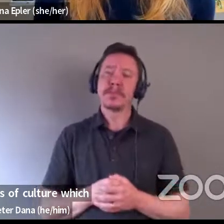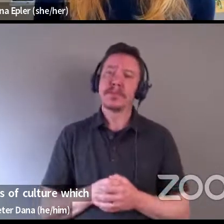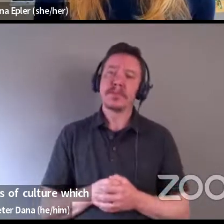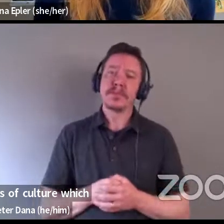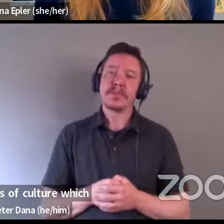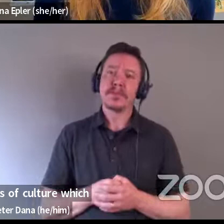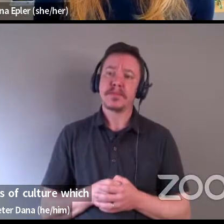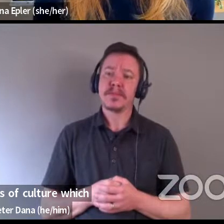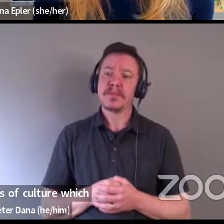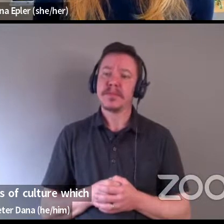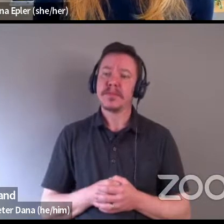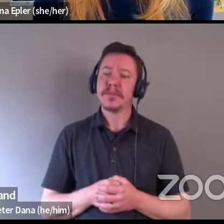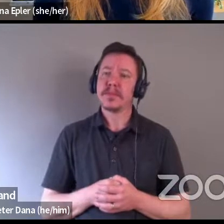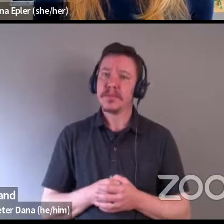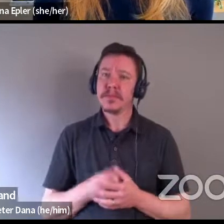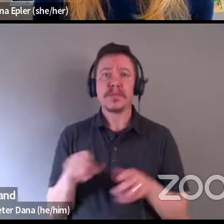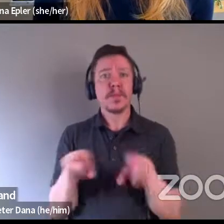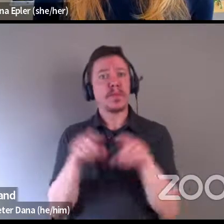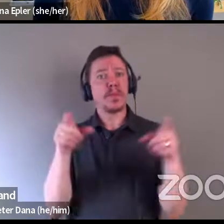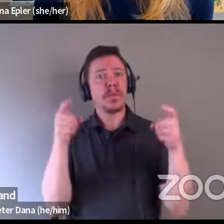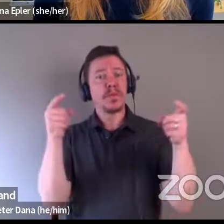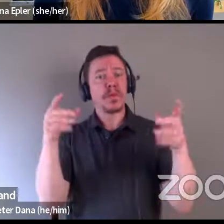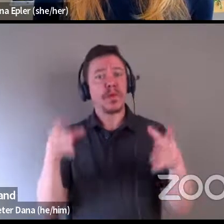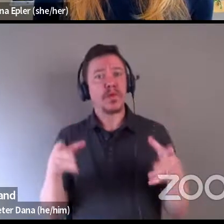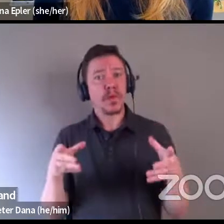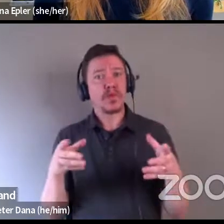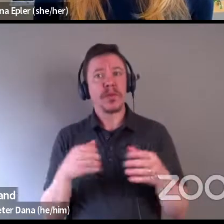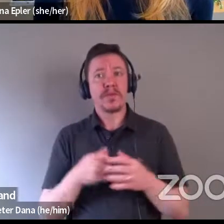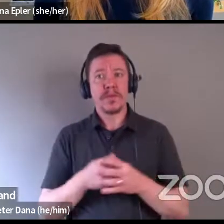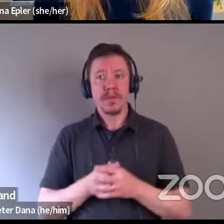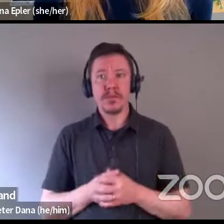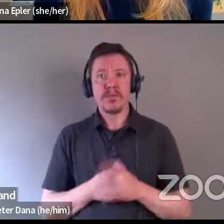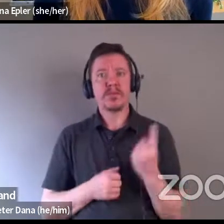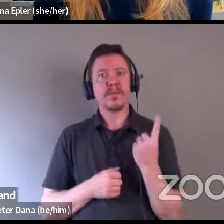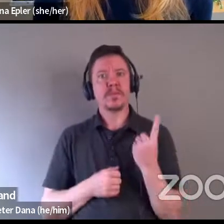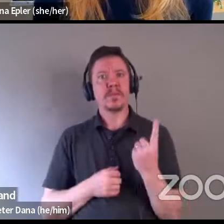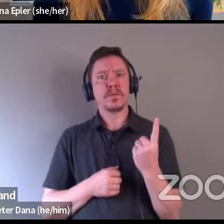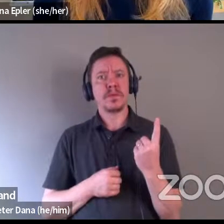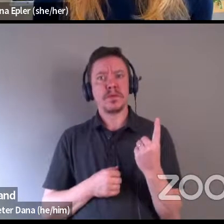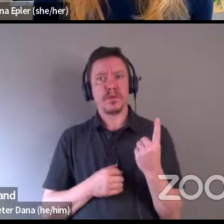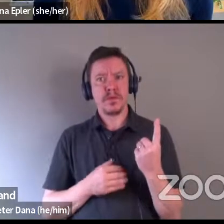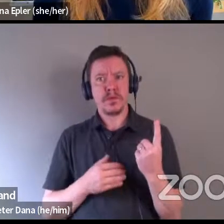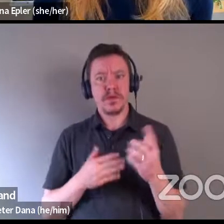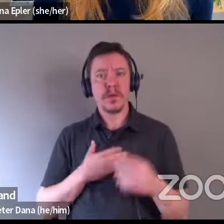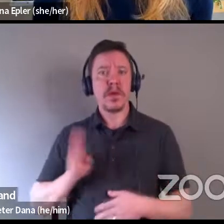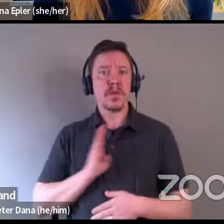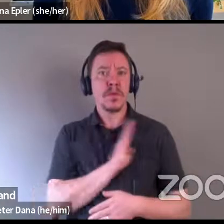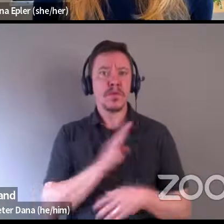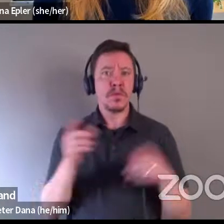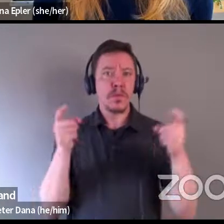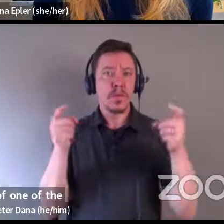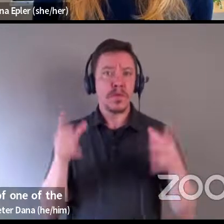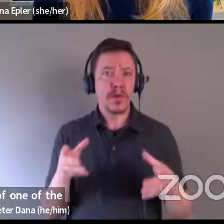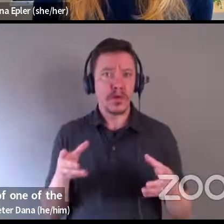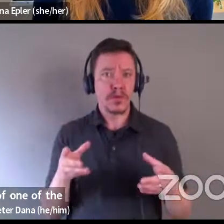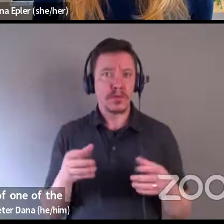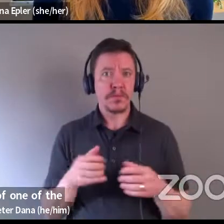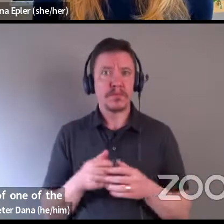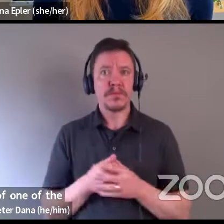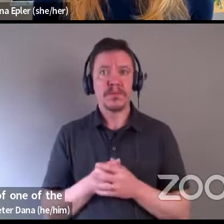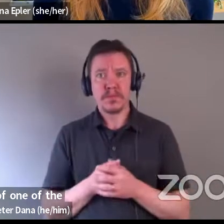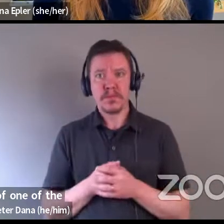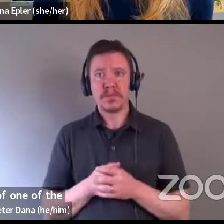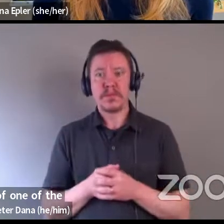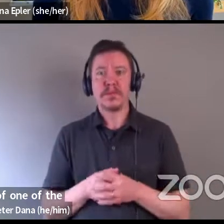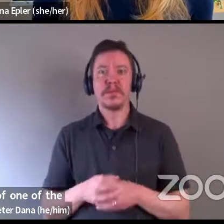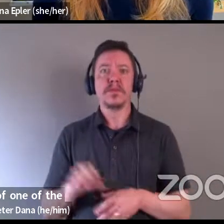And also director of one of the in the board of directors for